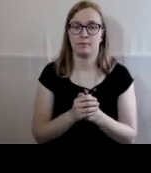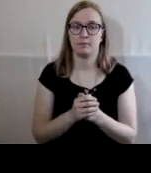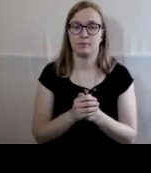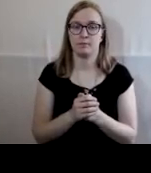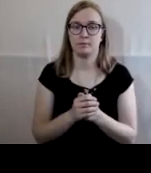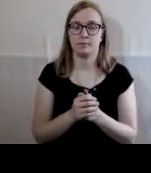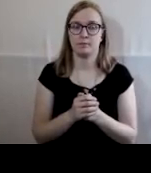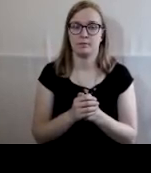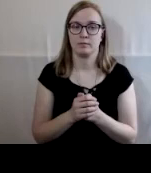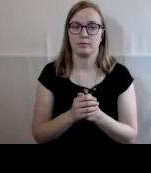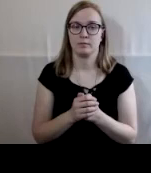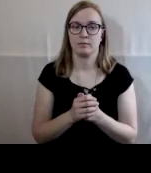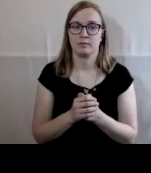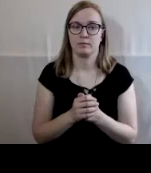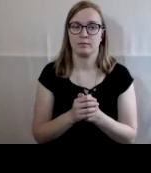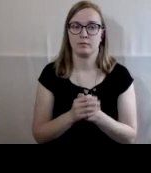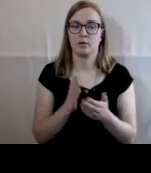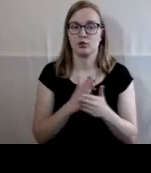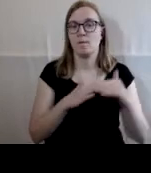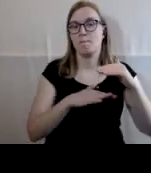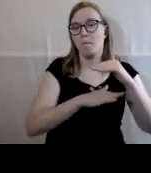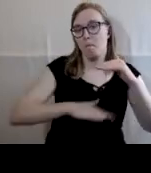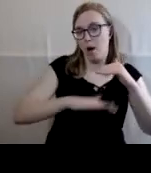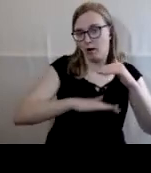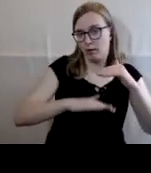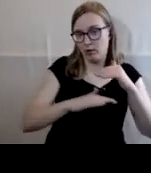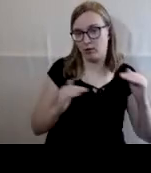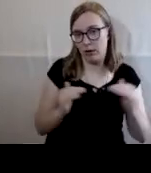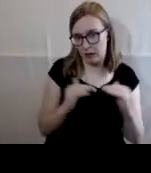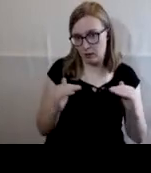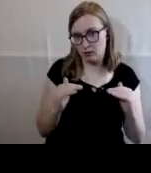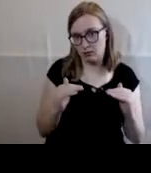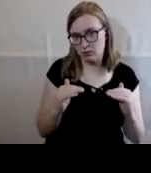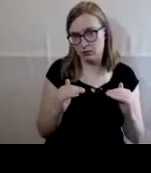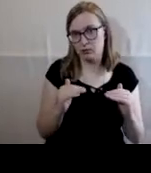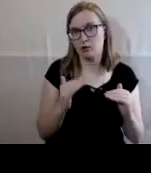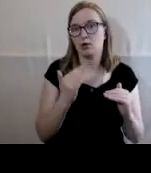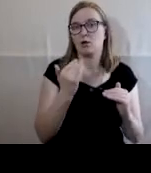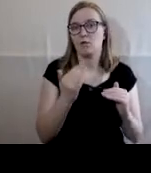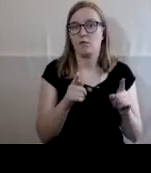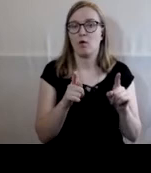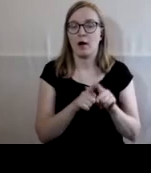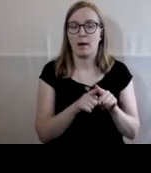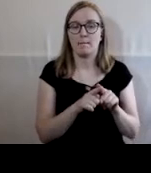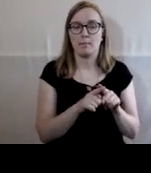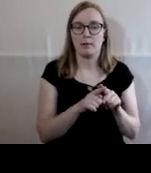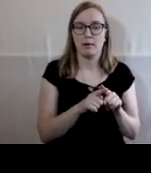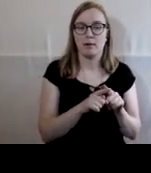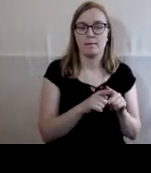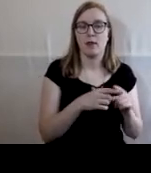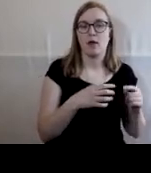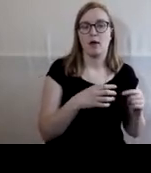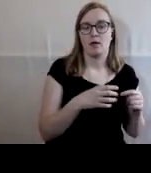from here, a general course really has to be a transition from basic education